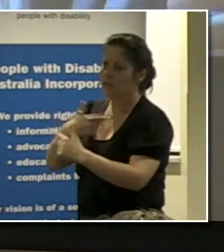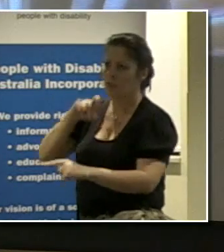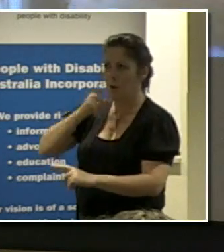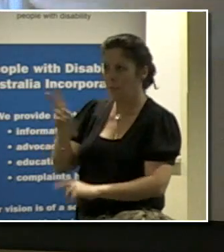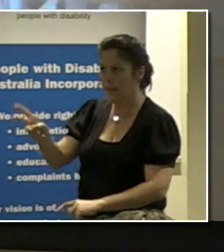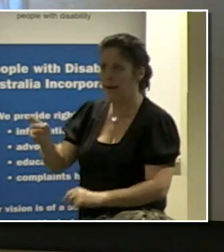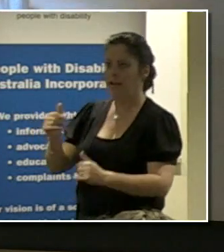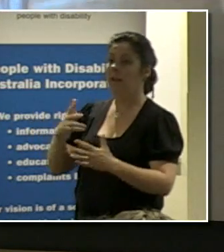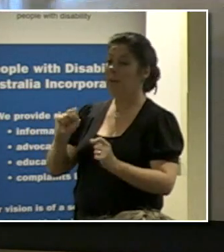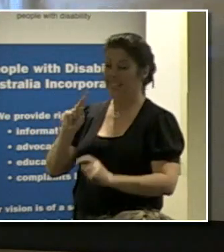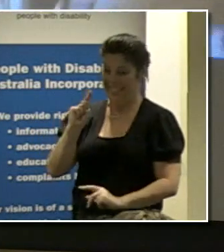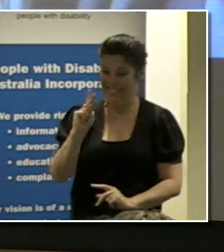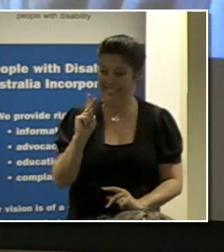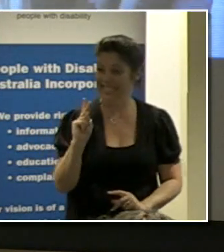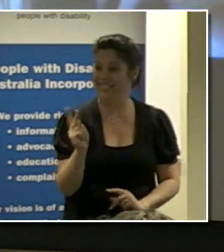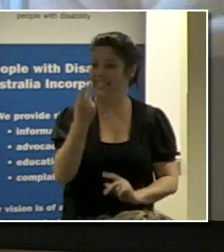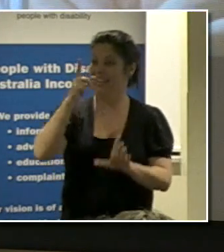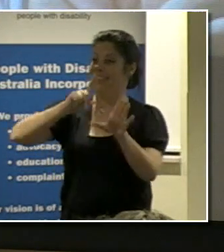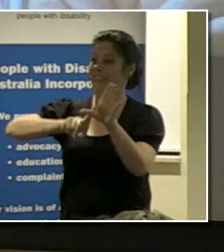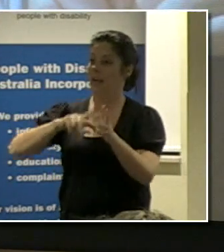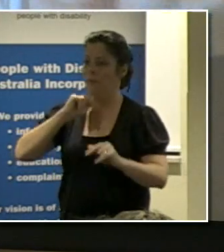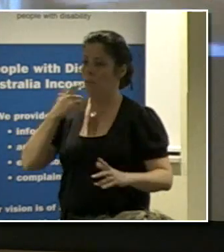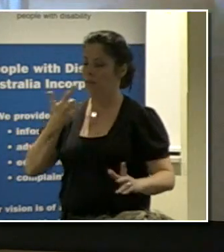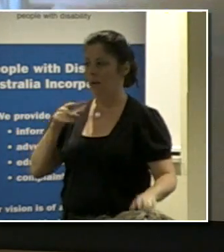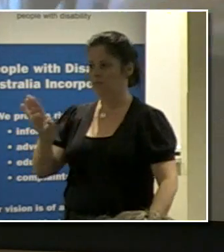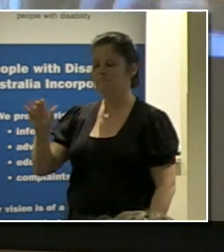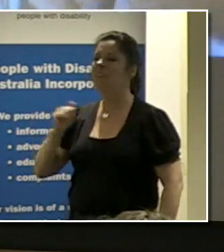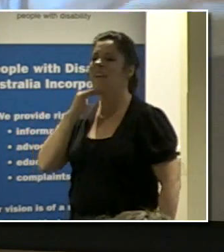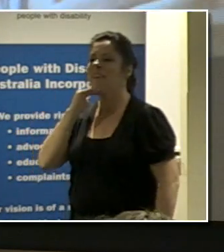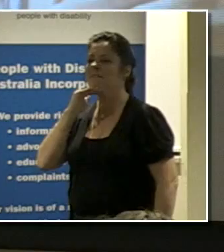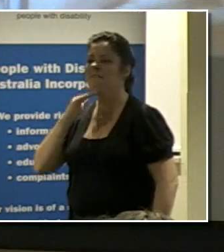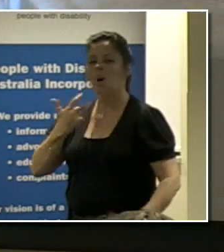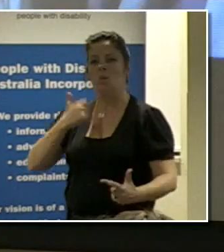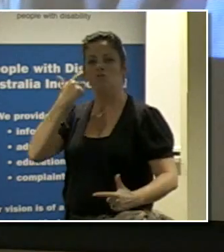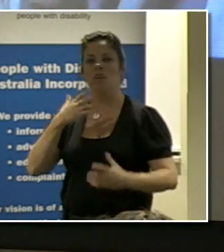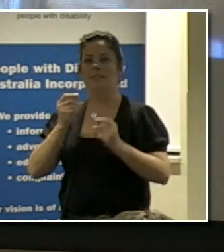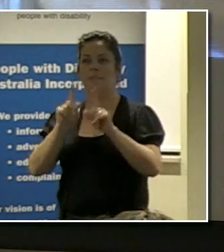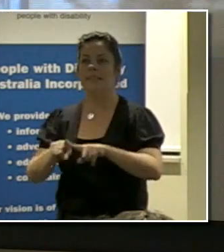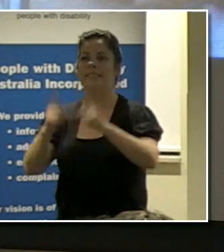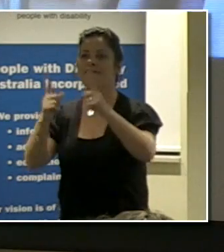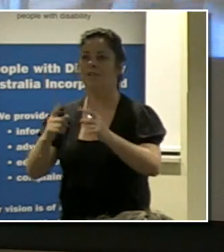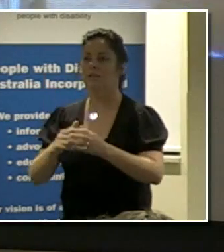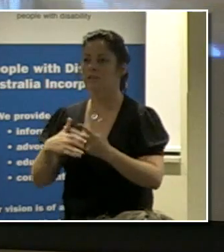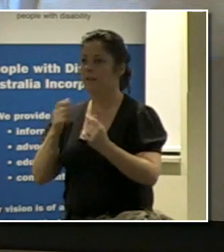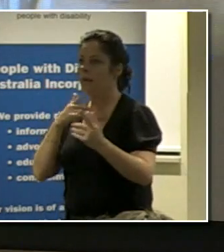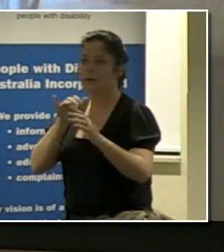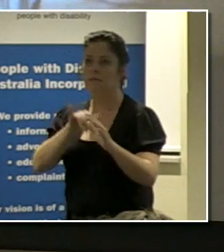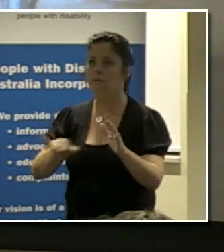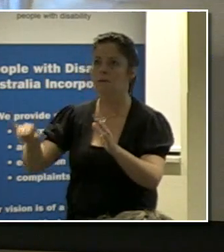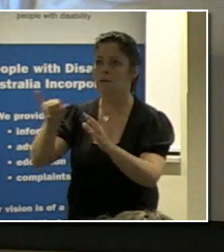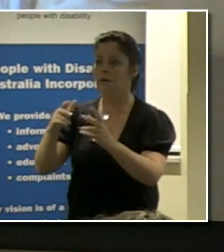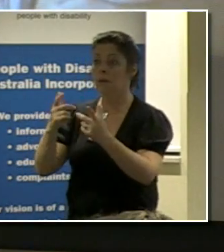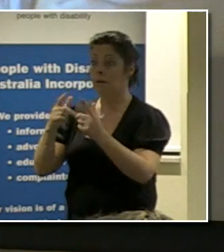And the market's not there yet because they're not listening to the consumers and it's not in scale. And I think that is, I think